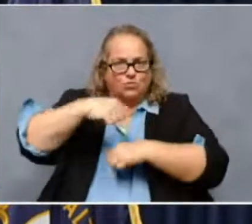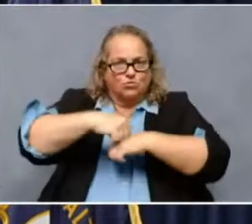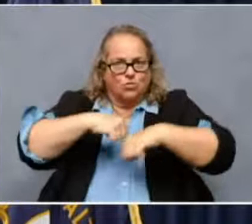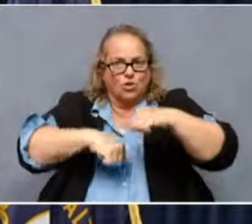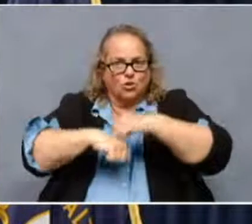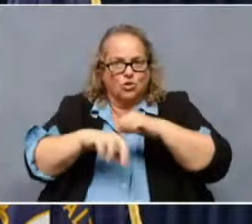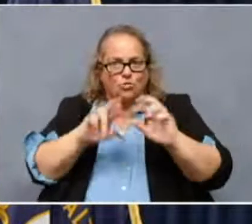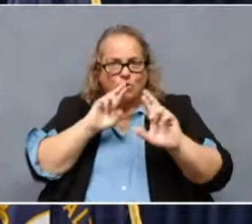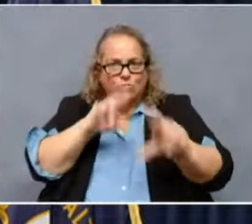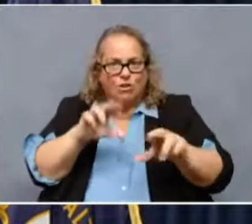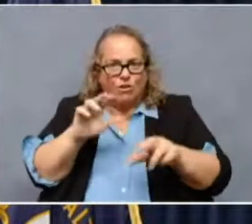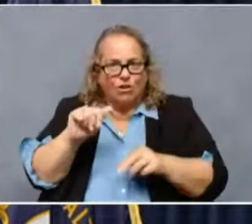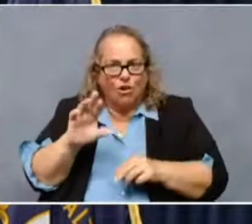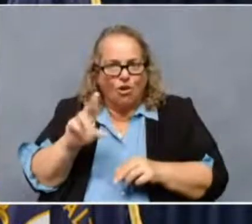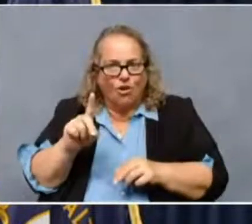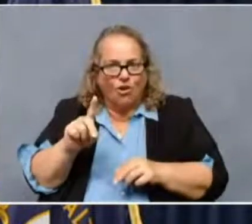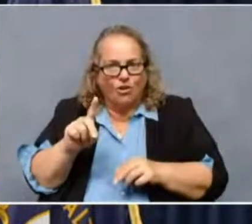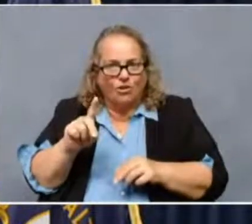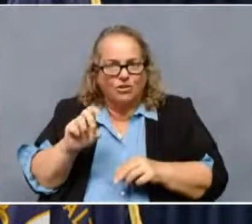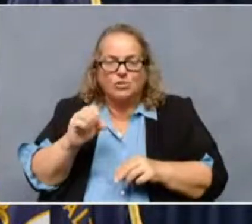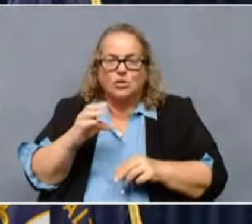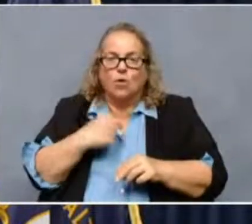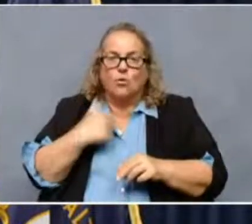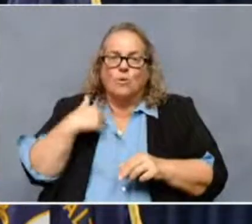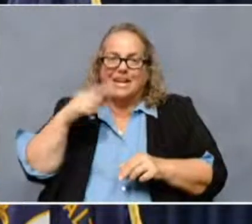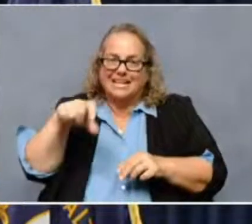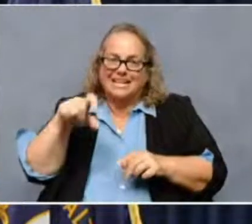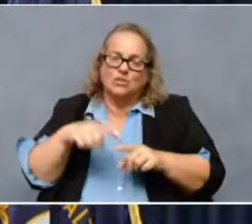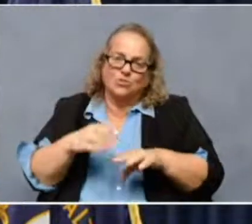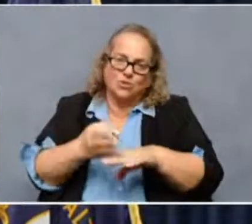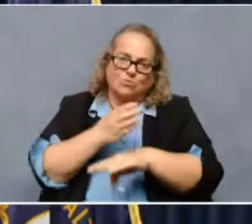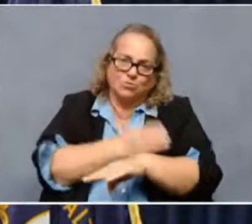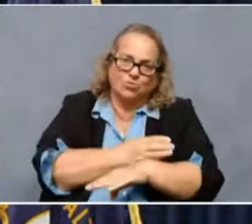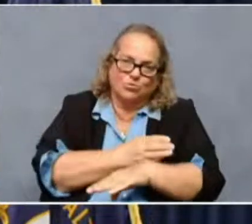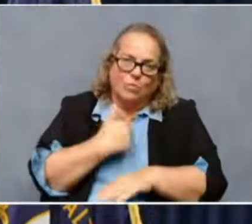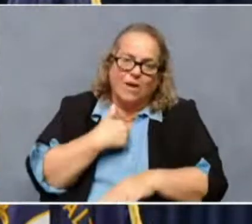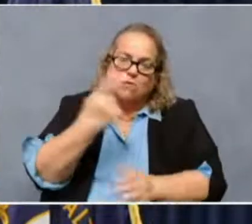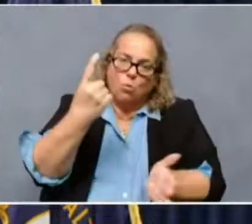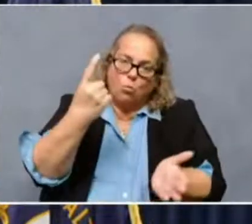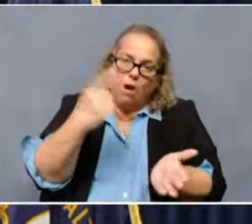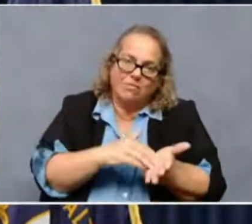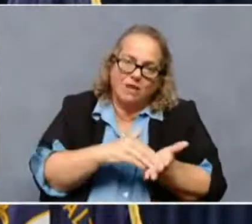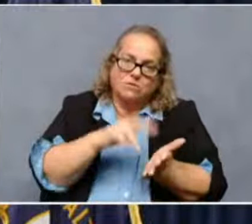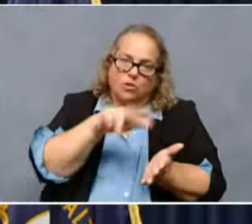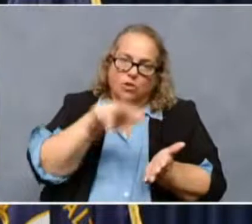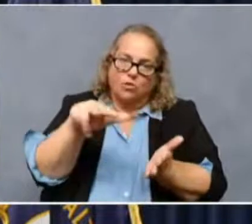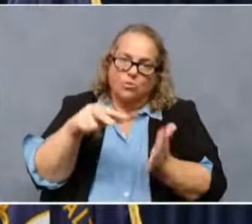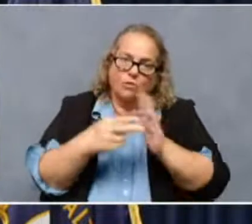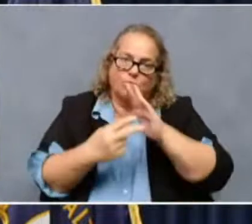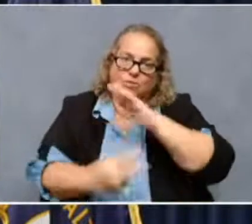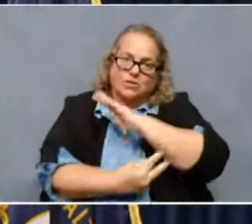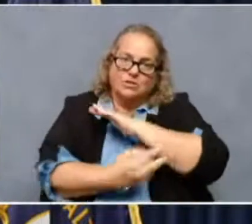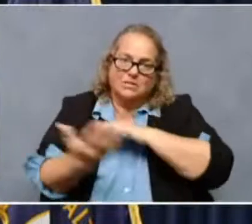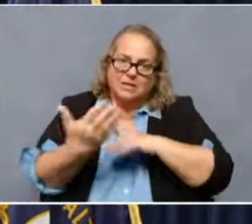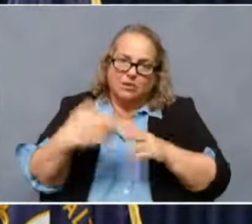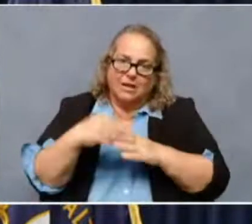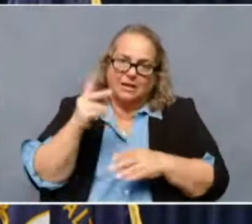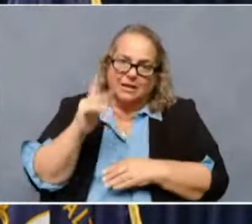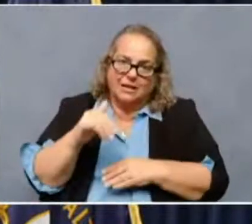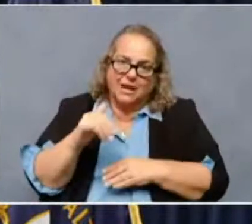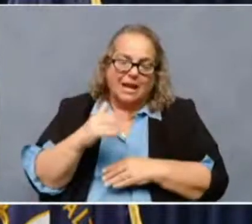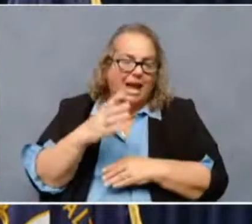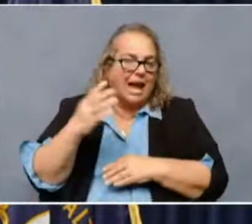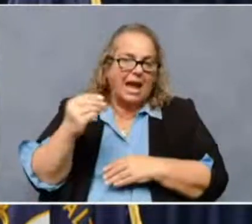as quickly as possible. We got 1,033 bridges here in Kentucky and haven't been